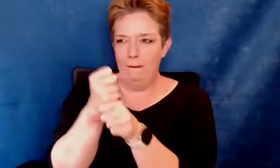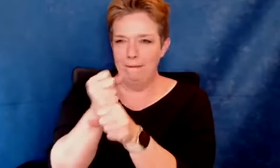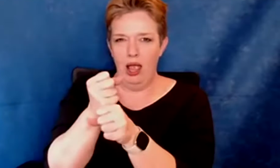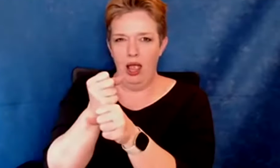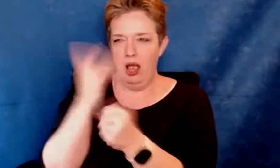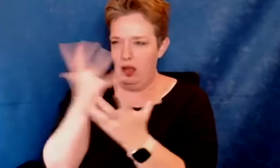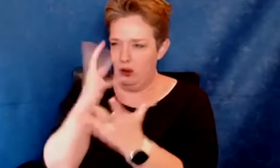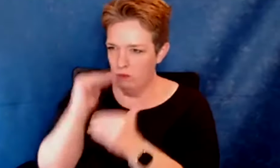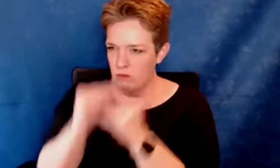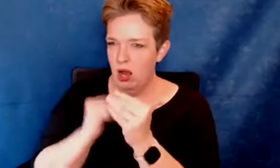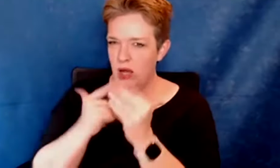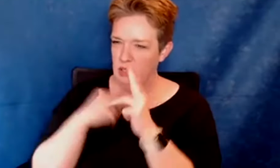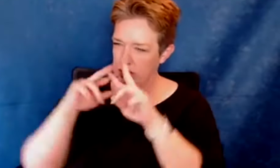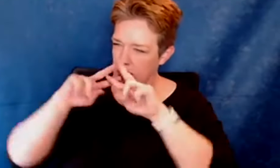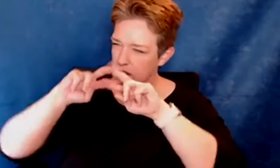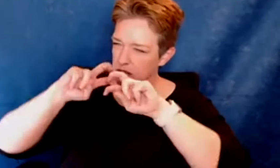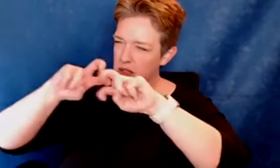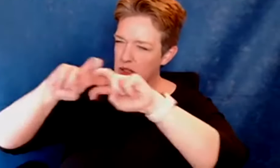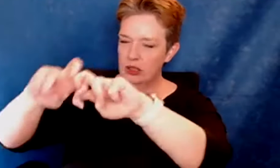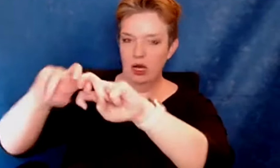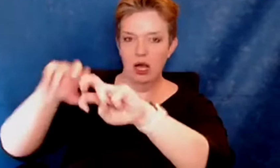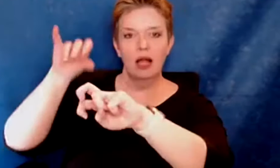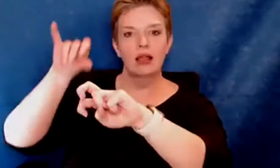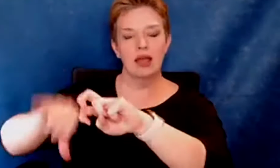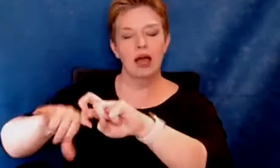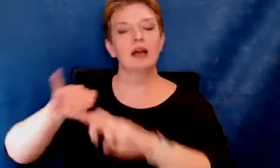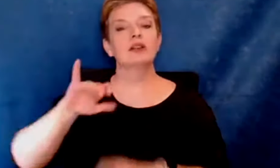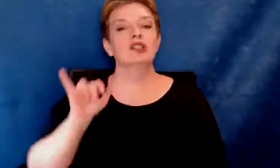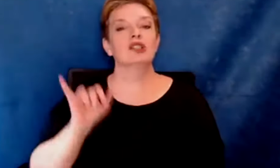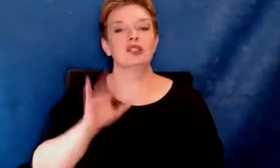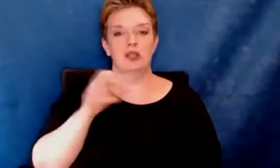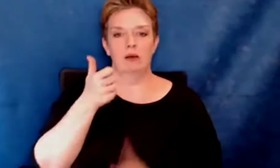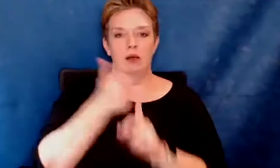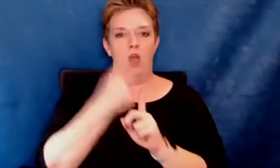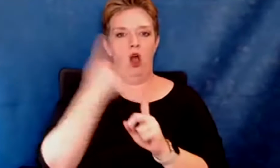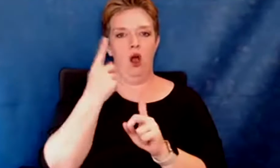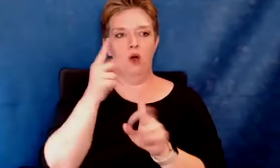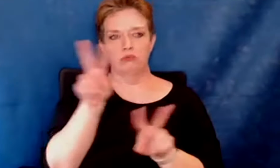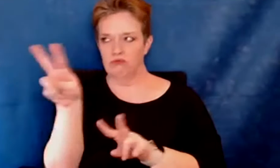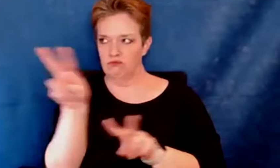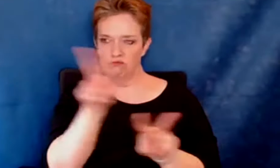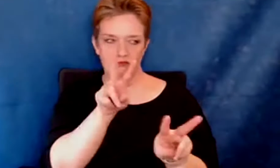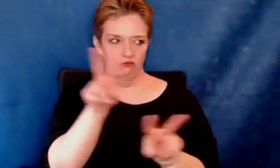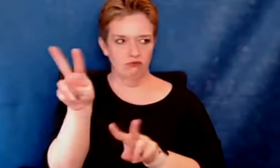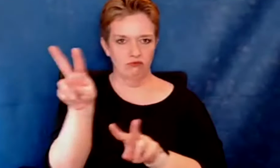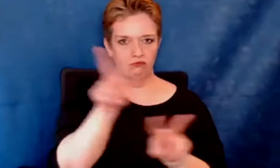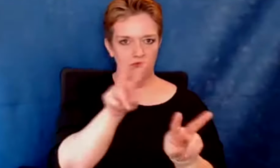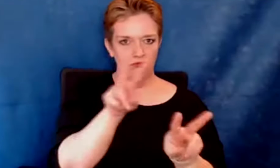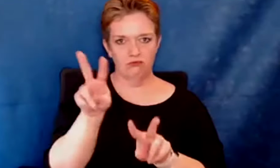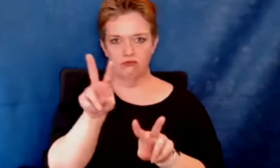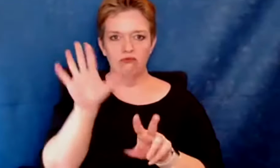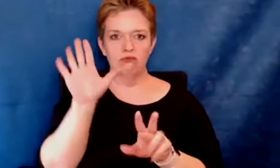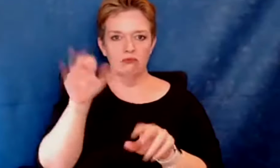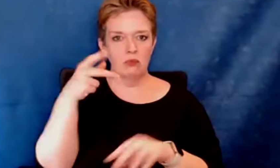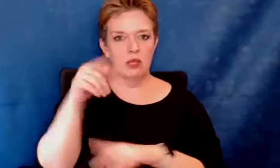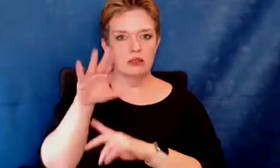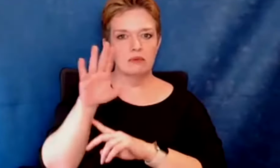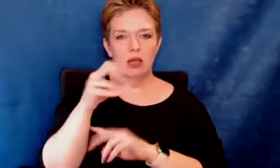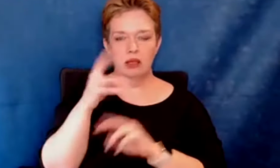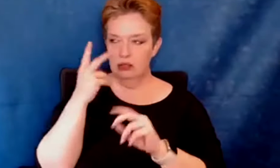analyze something. And I think it speaks to Castle's work because he was always observing the inside of his, or the outside spaces that he